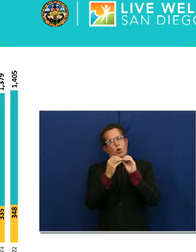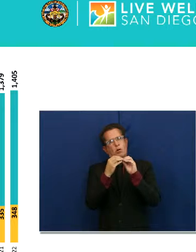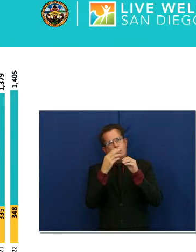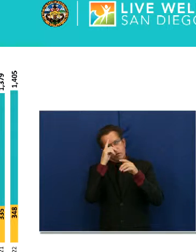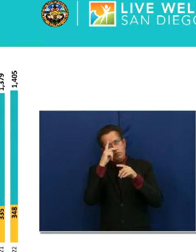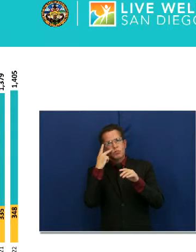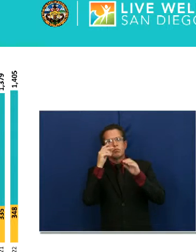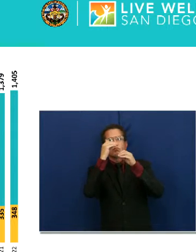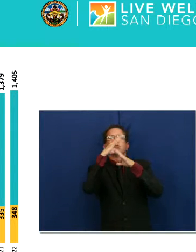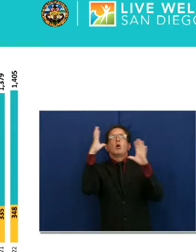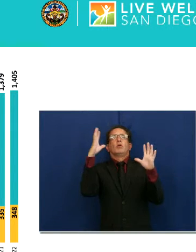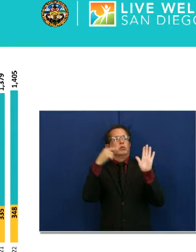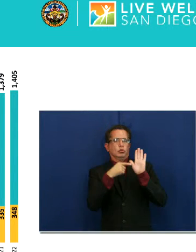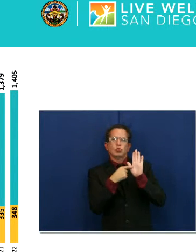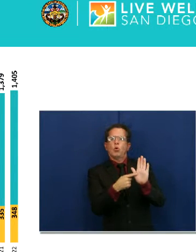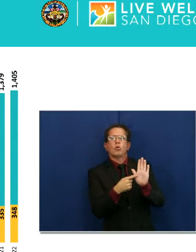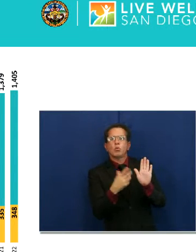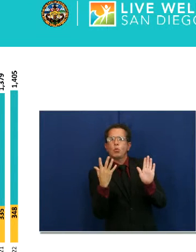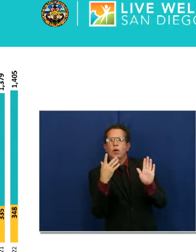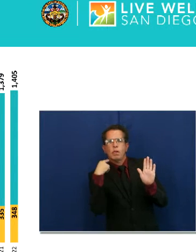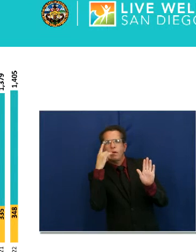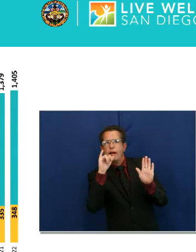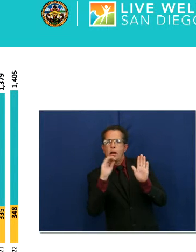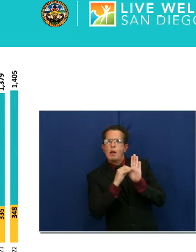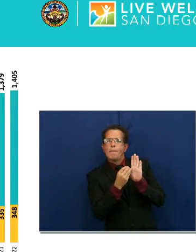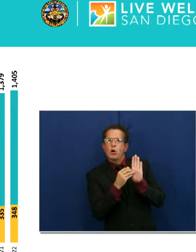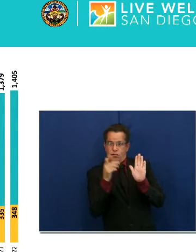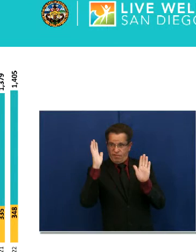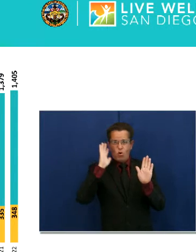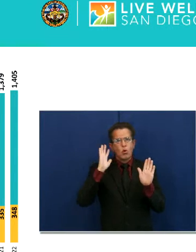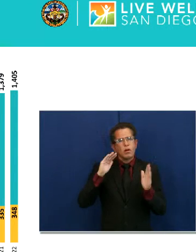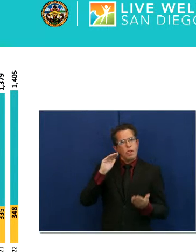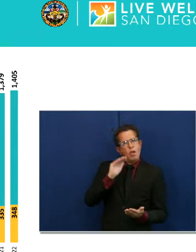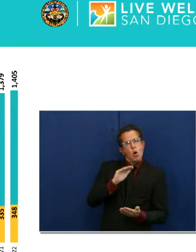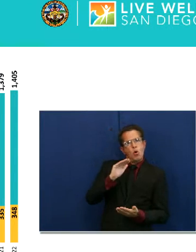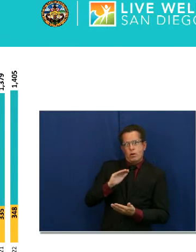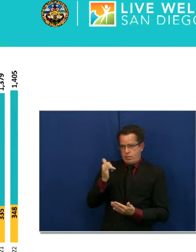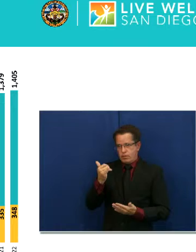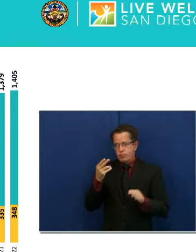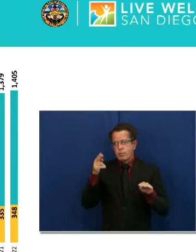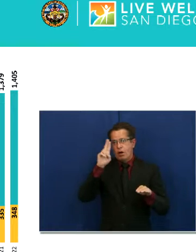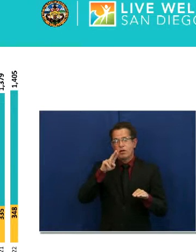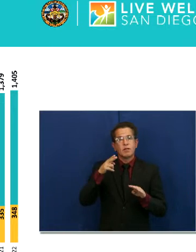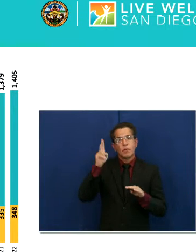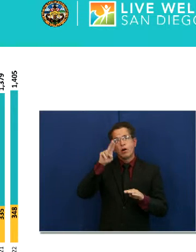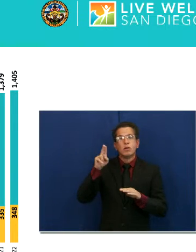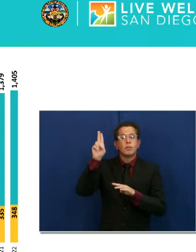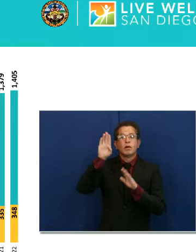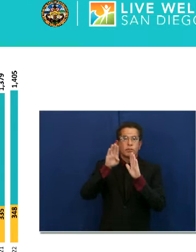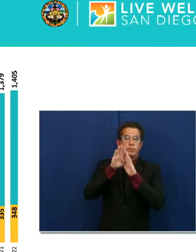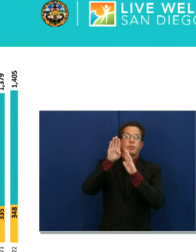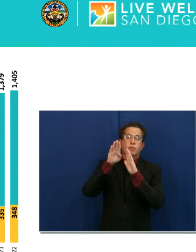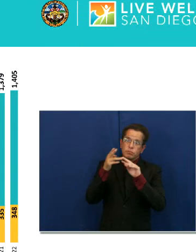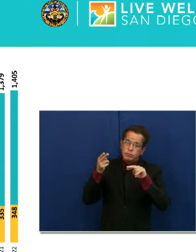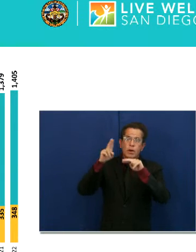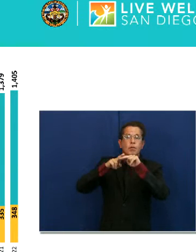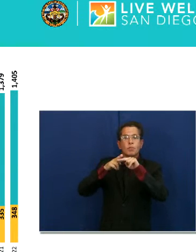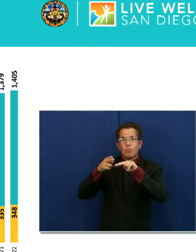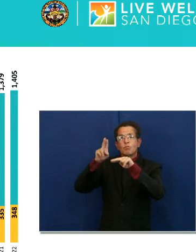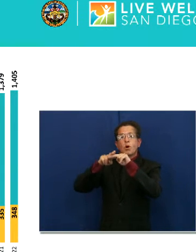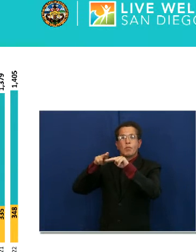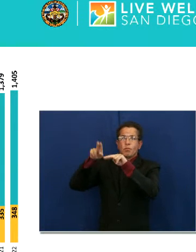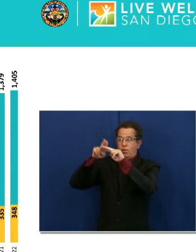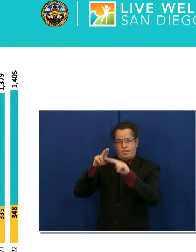we faced. And if it went off further, you would see when those numbers were much lower. But again, this is not a good trend. It's only going in